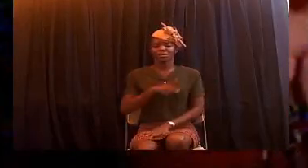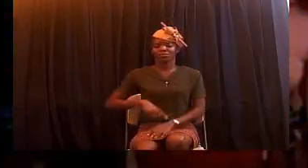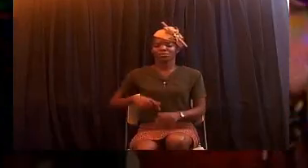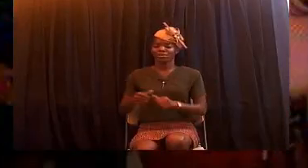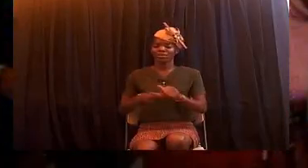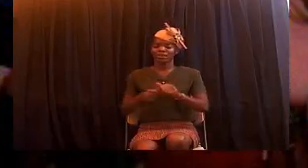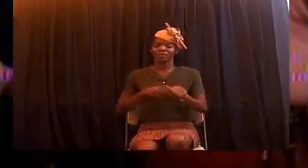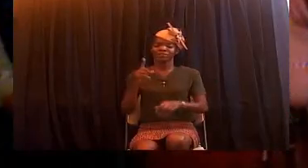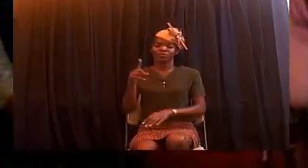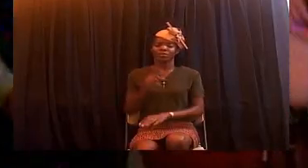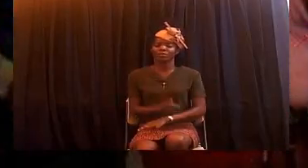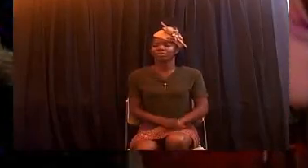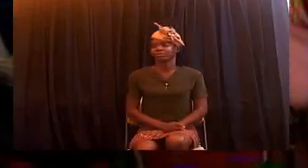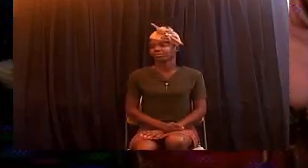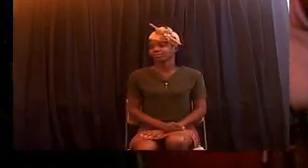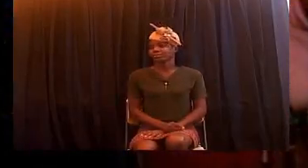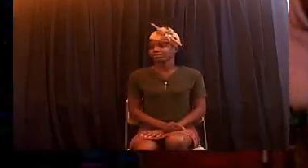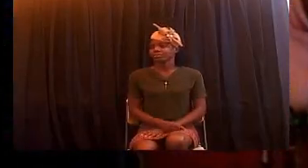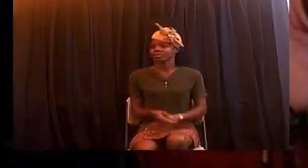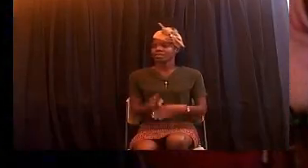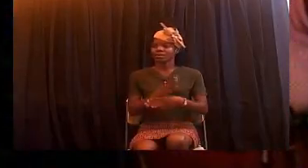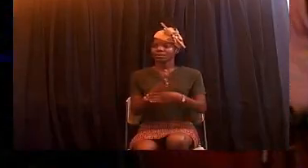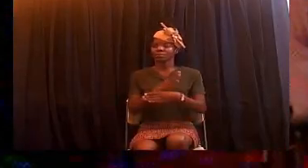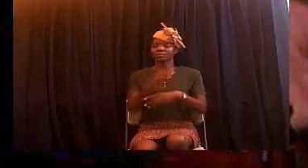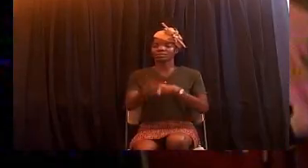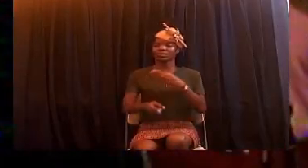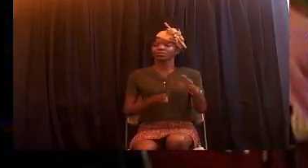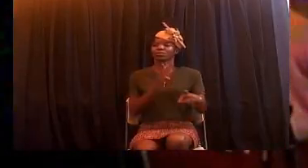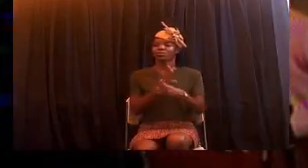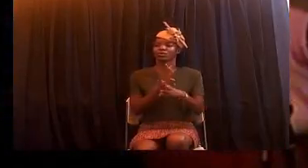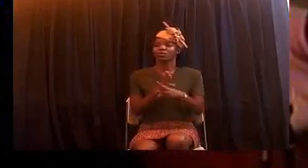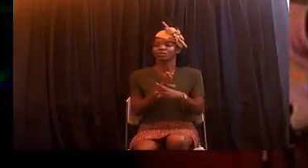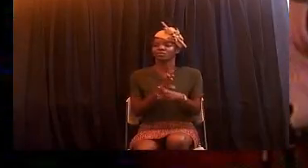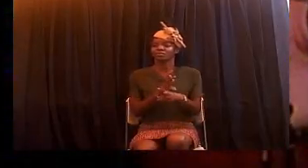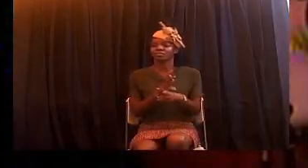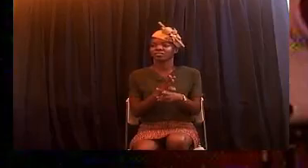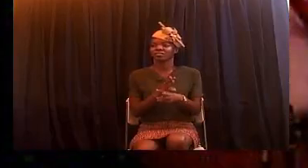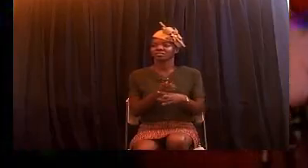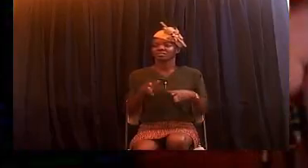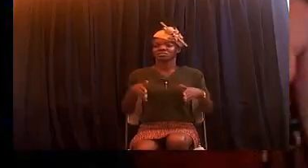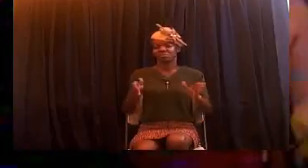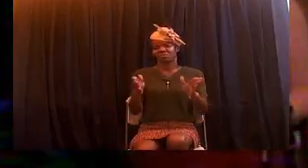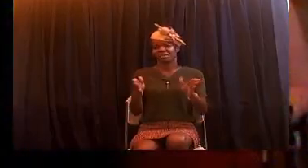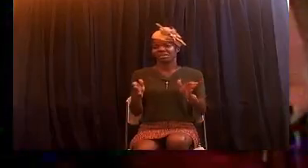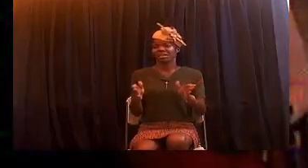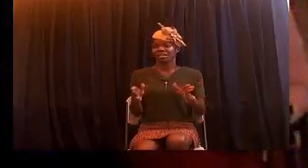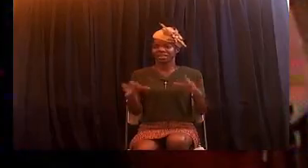In the business world, there is this concept that